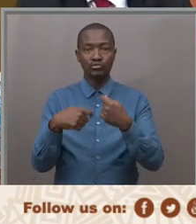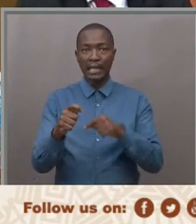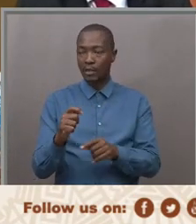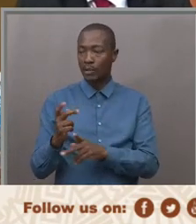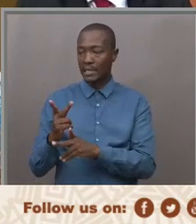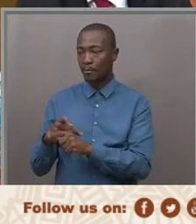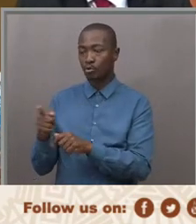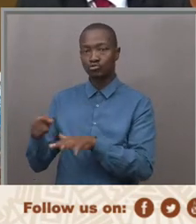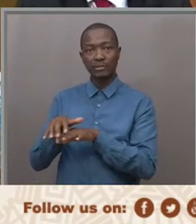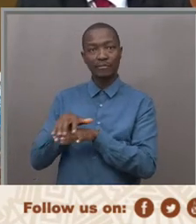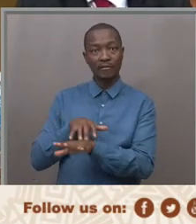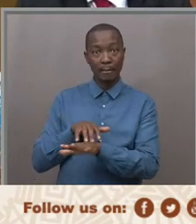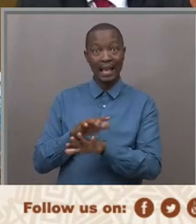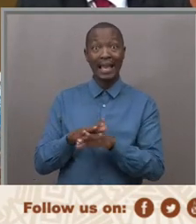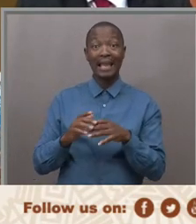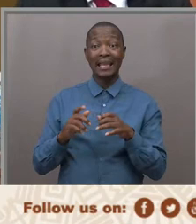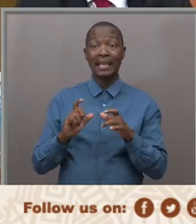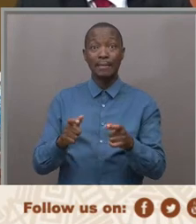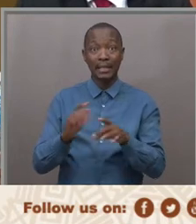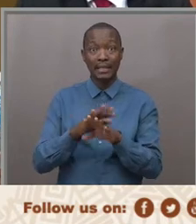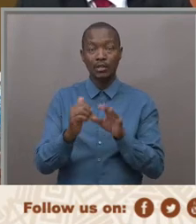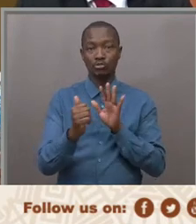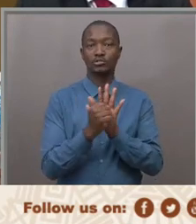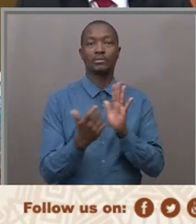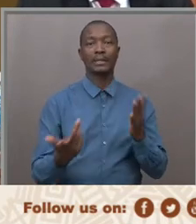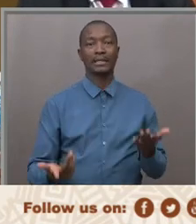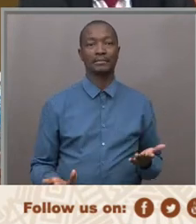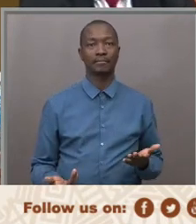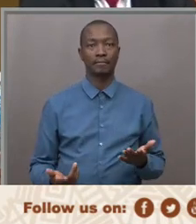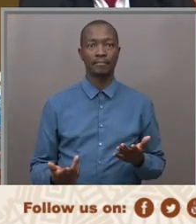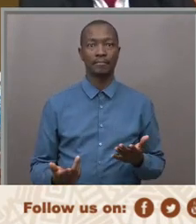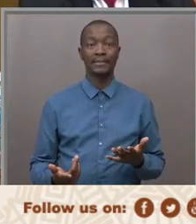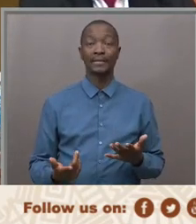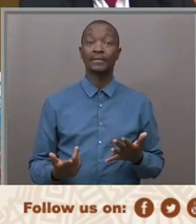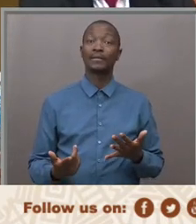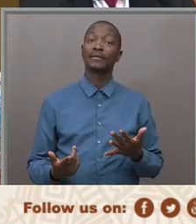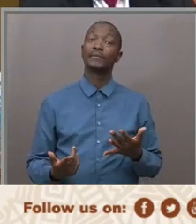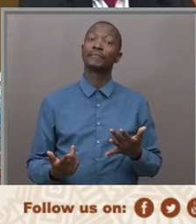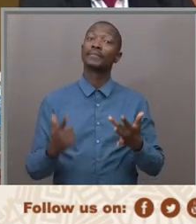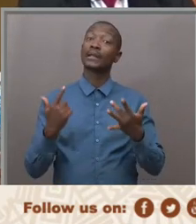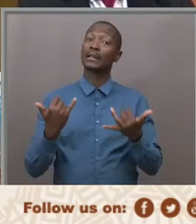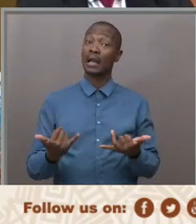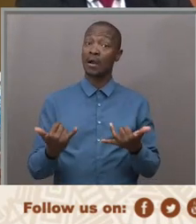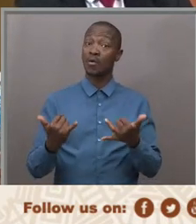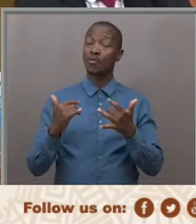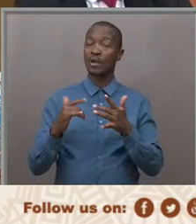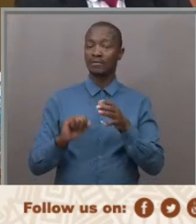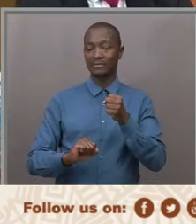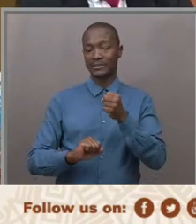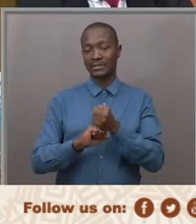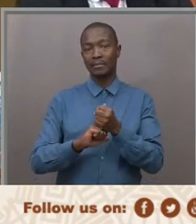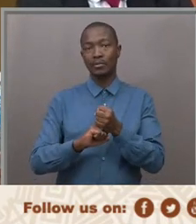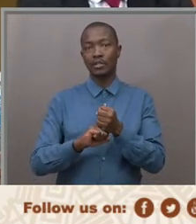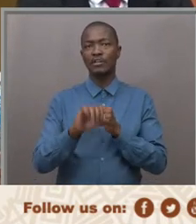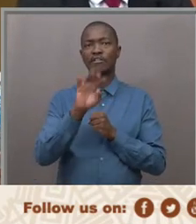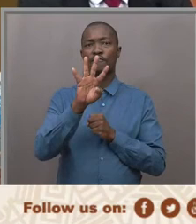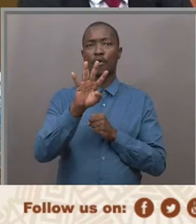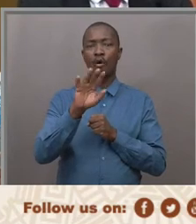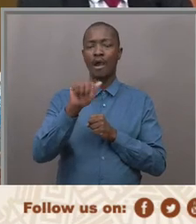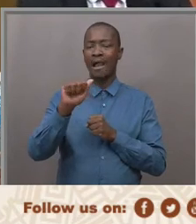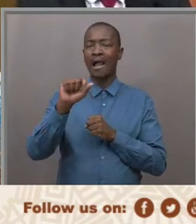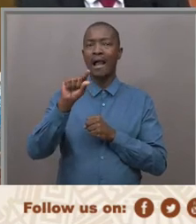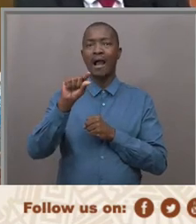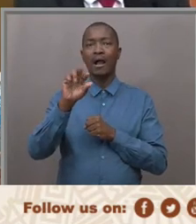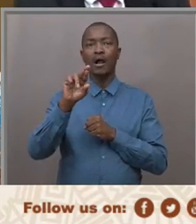produce immediately onto the markets. We have also supported 4 agro-processors. Our target